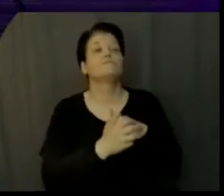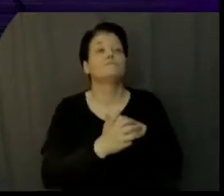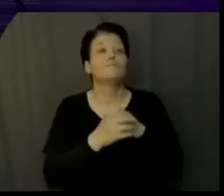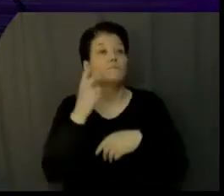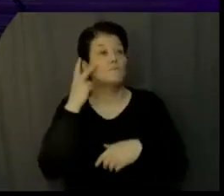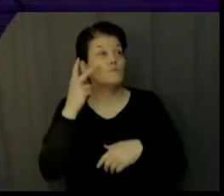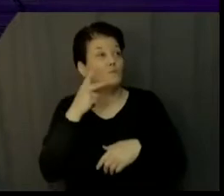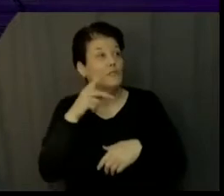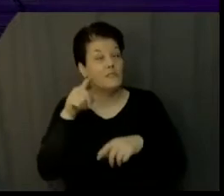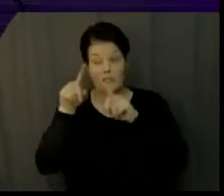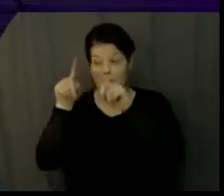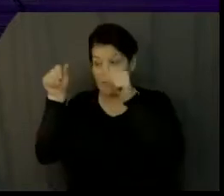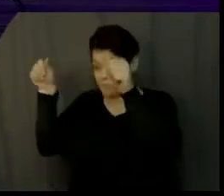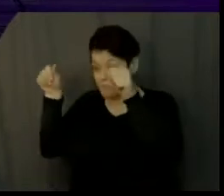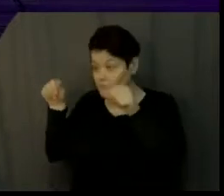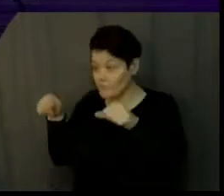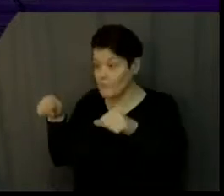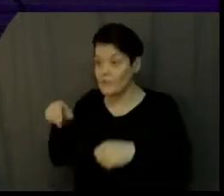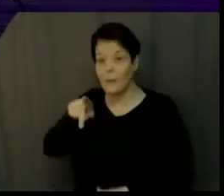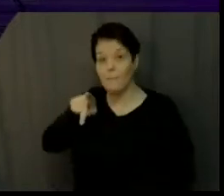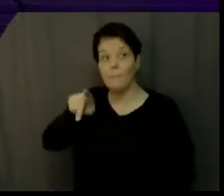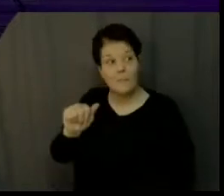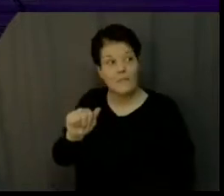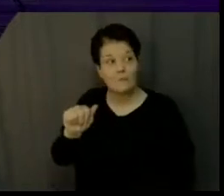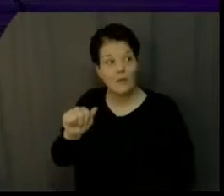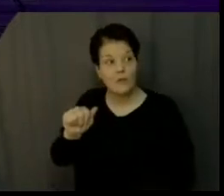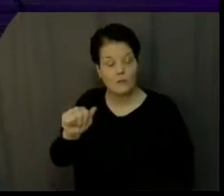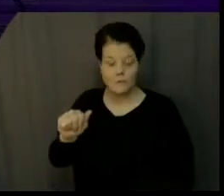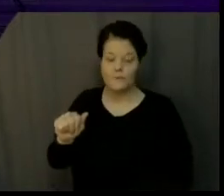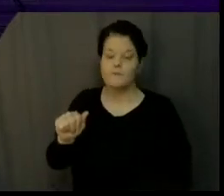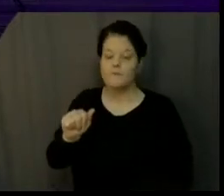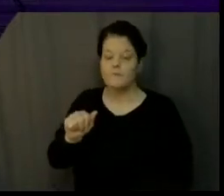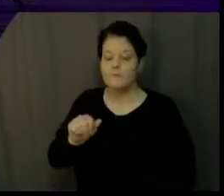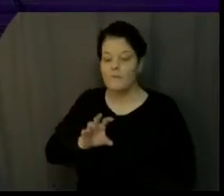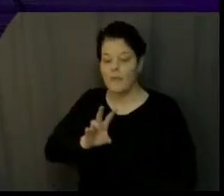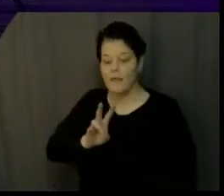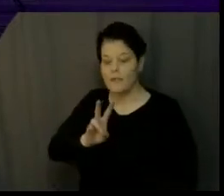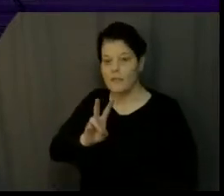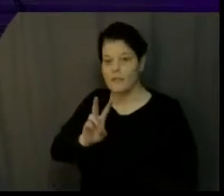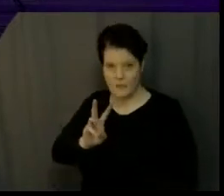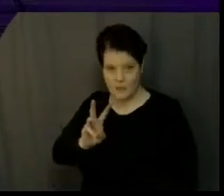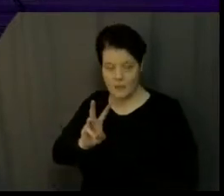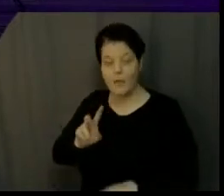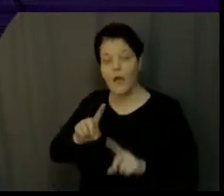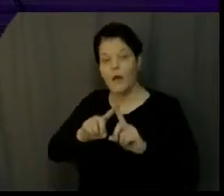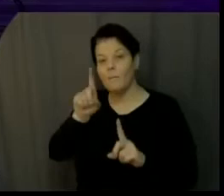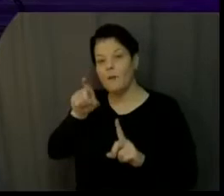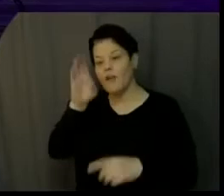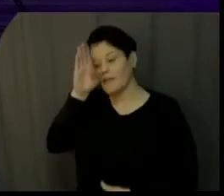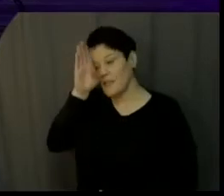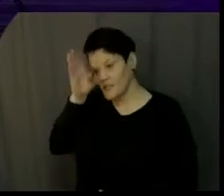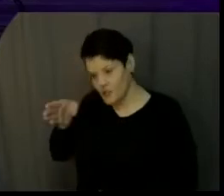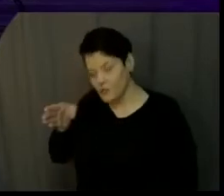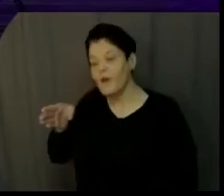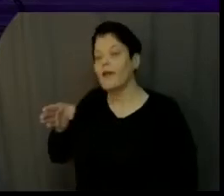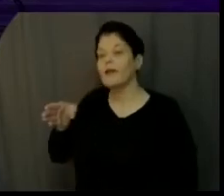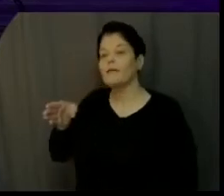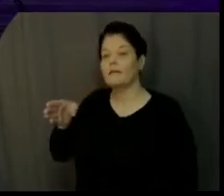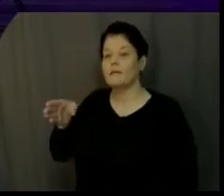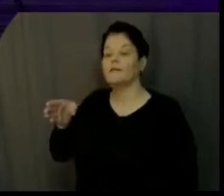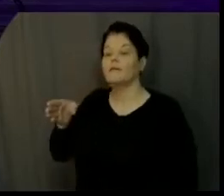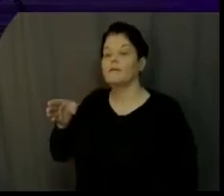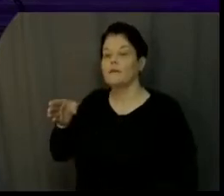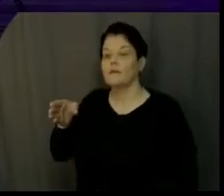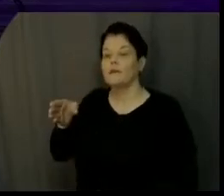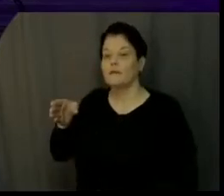Pittsburgh. All right, Pittsburgh 76, but you had to stay straight on 70 because it's 70,